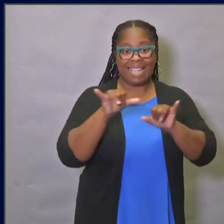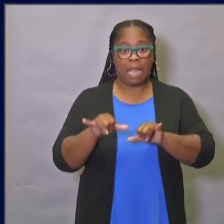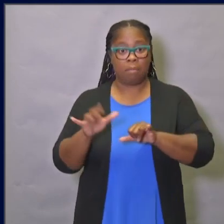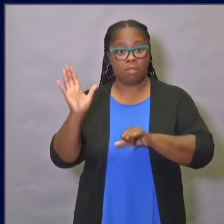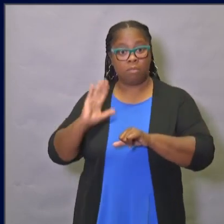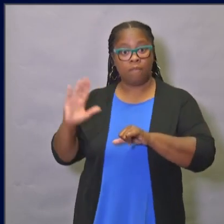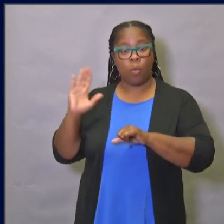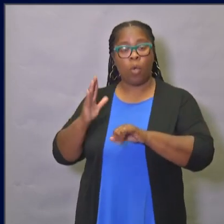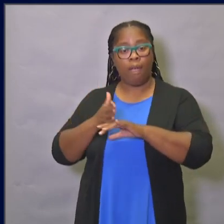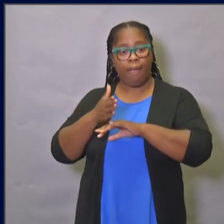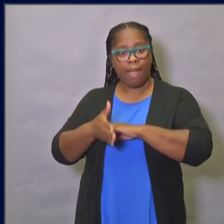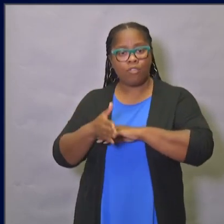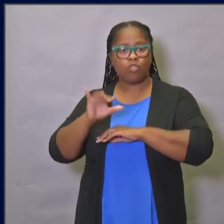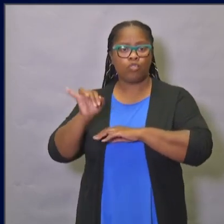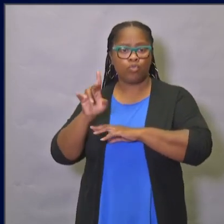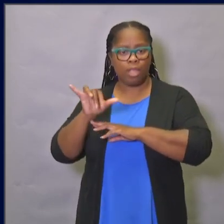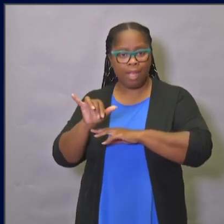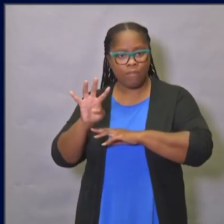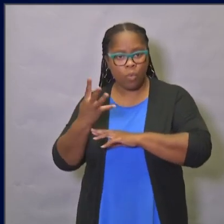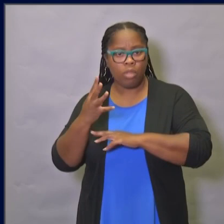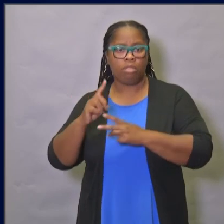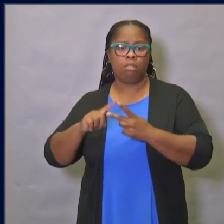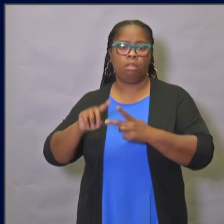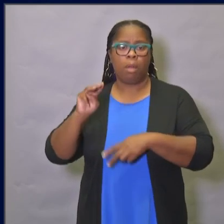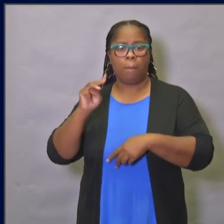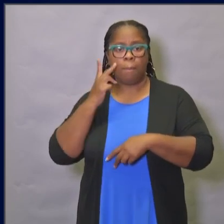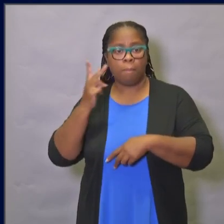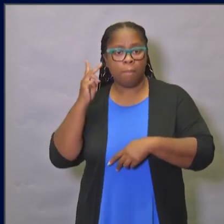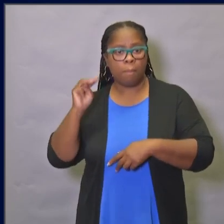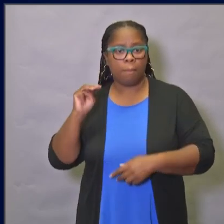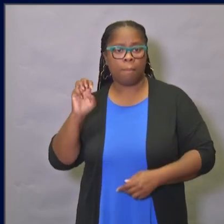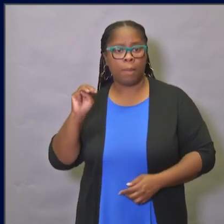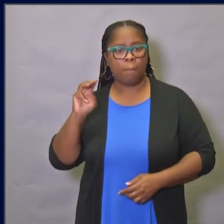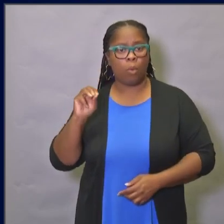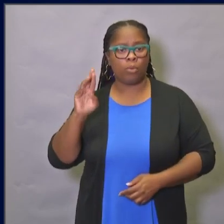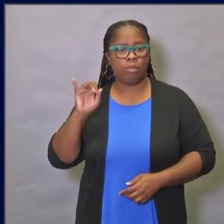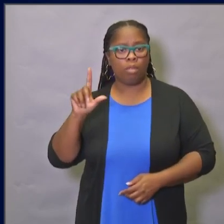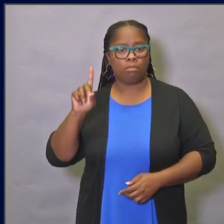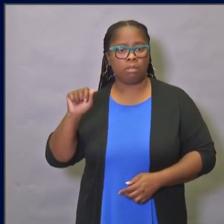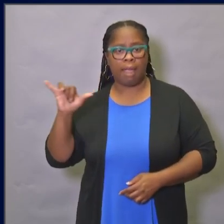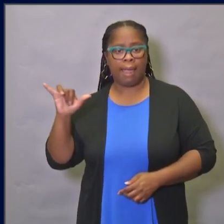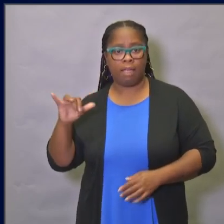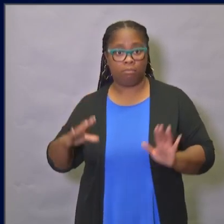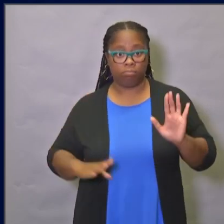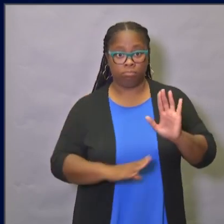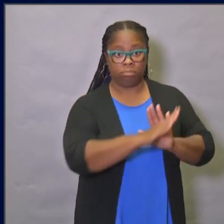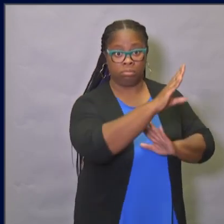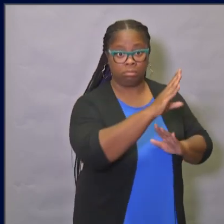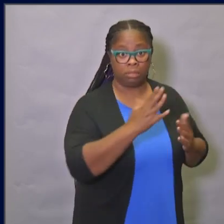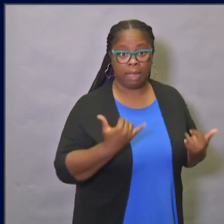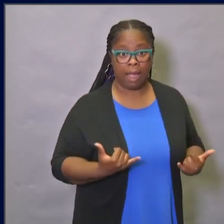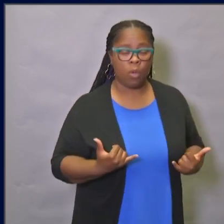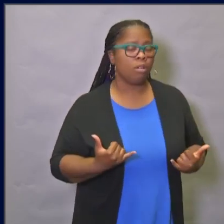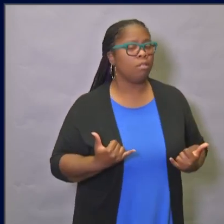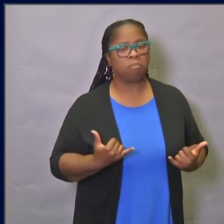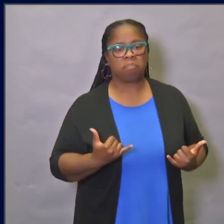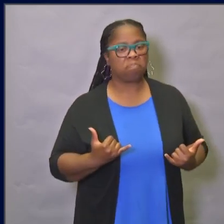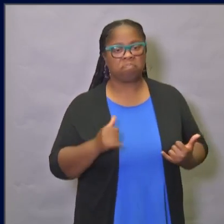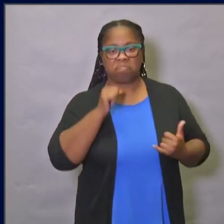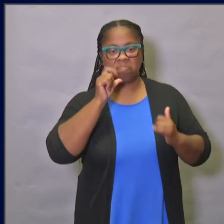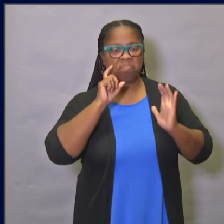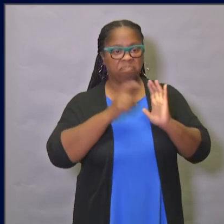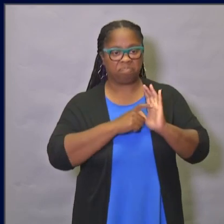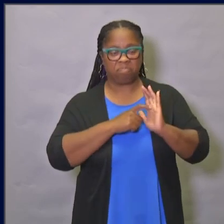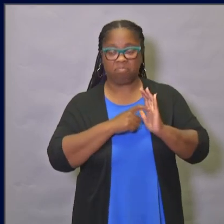the Memorial Day and July 4th holidays, as you can see on this slide. This past week, the current average number of